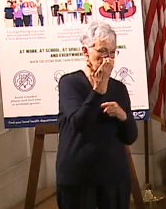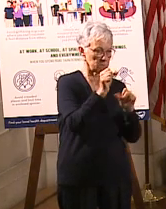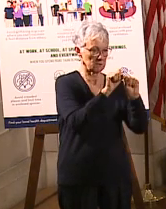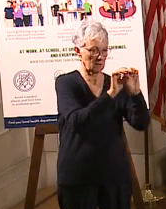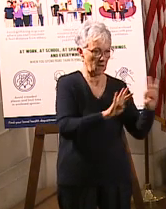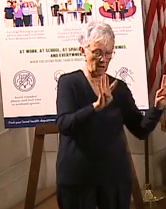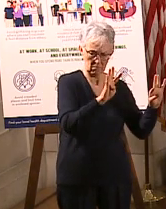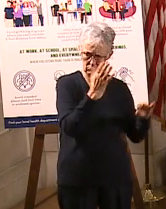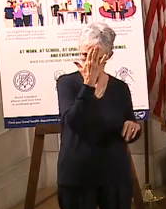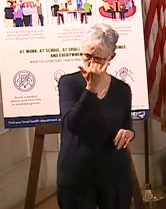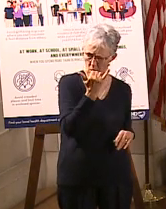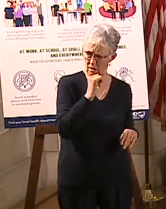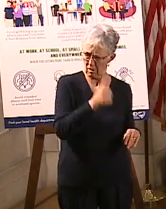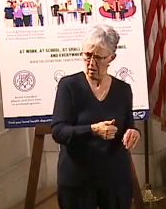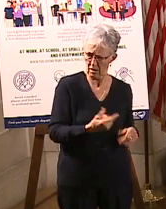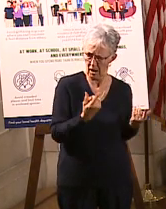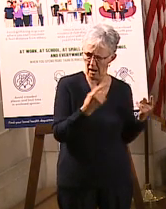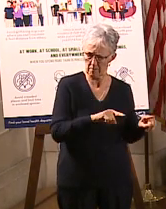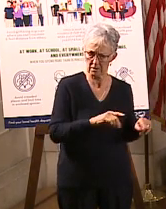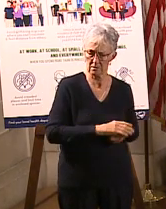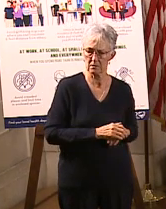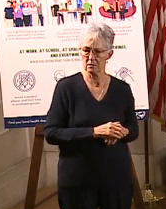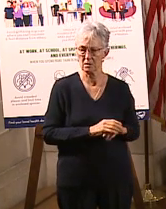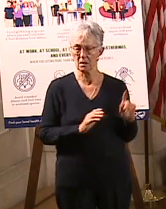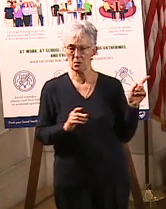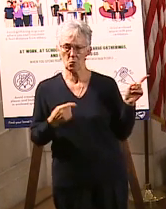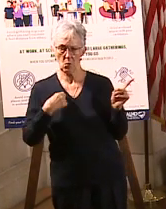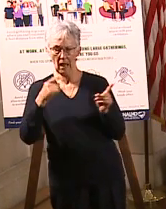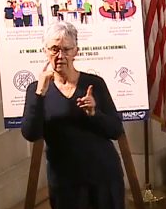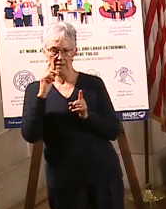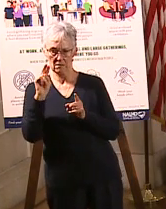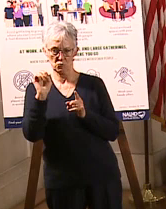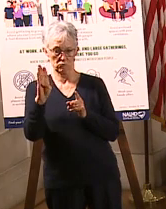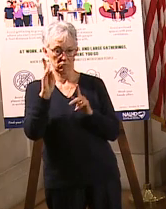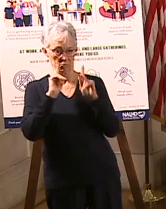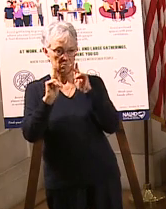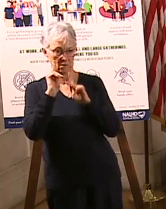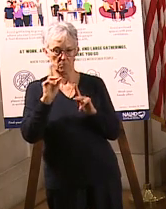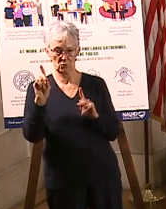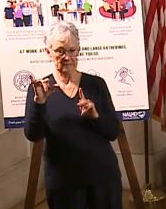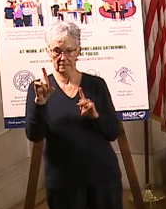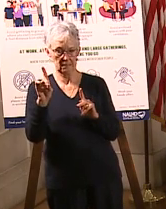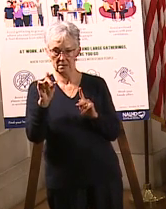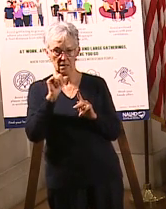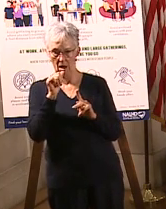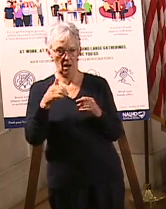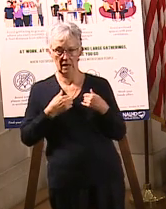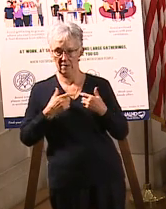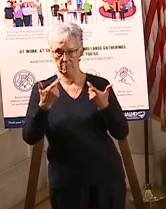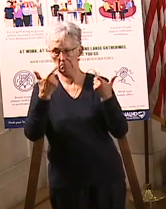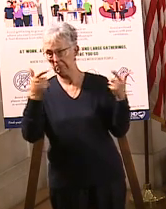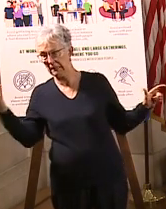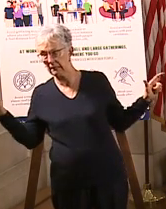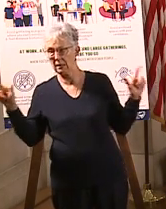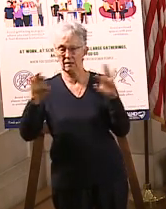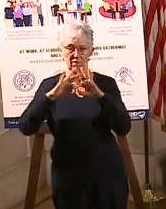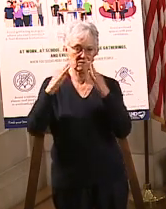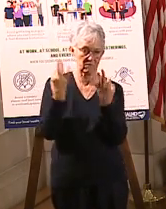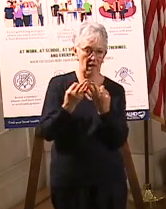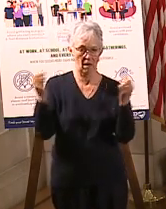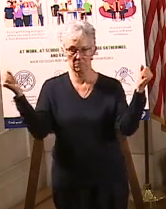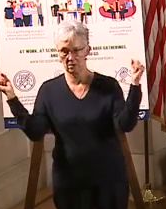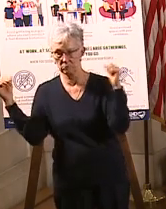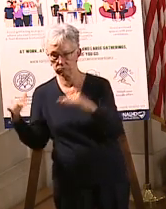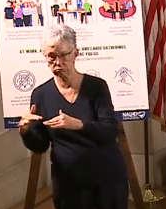again, I think there's a lot of Nebraskans have made modifications to their holiday get-togethers. I would also say there's probably a lot we just don't know about this